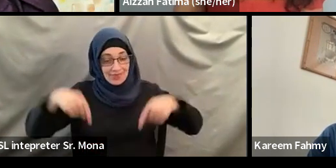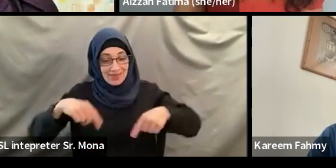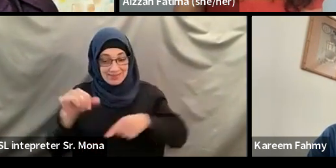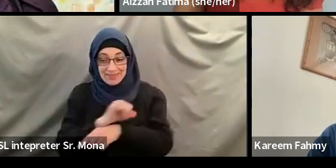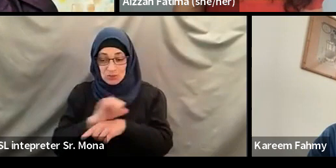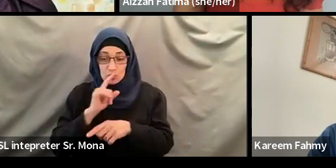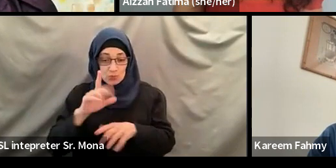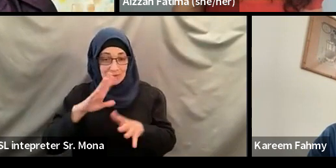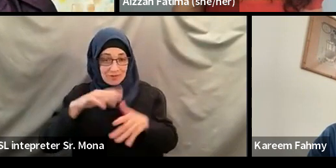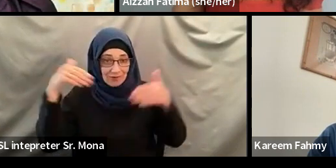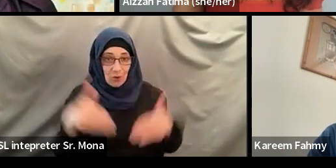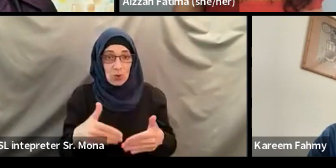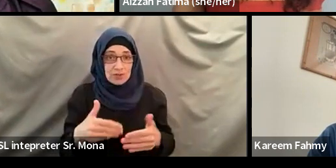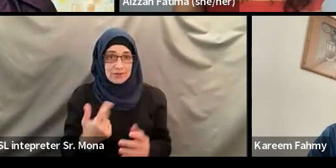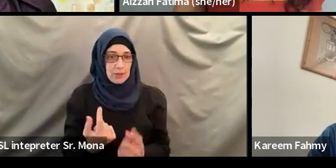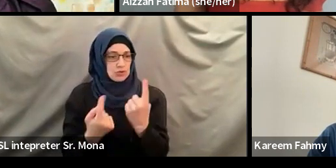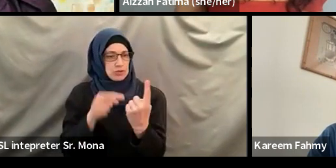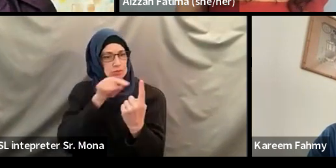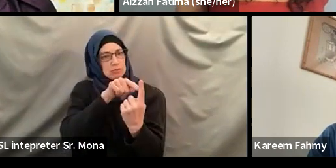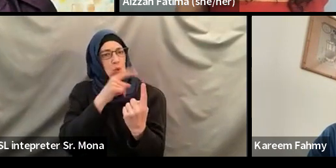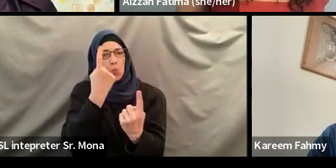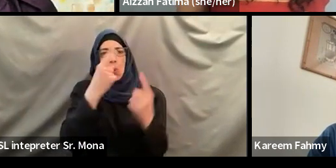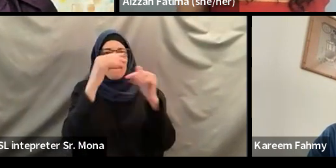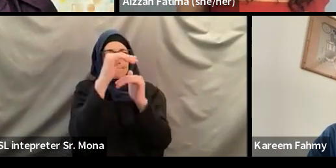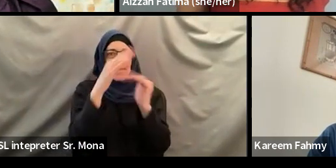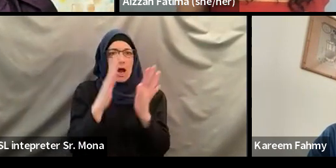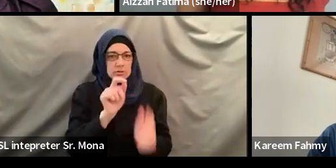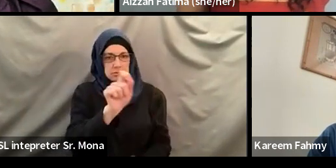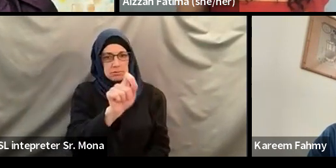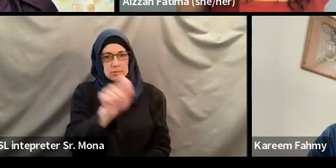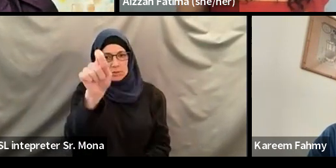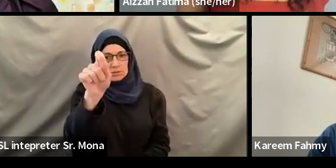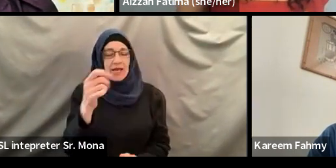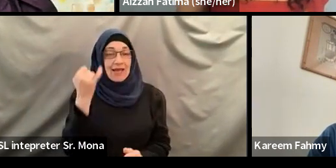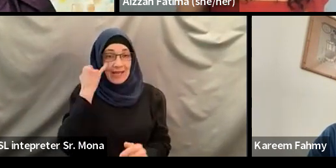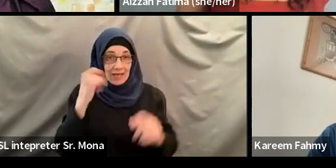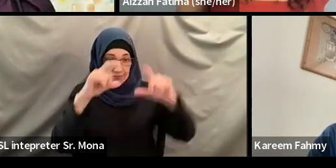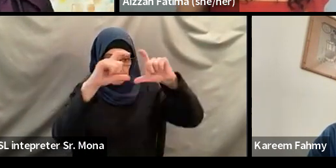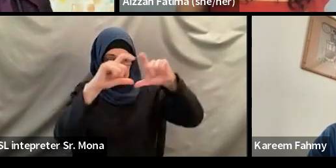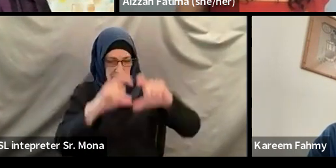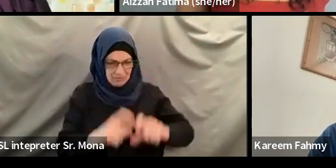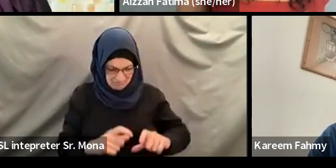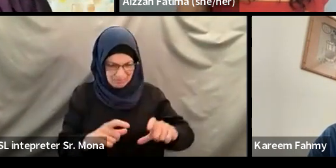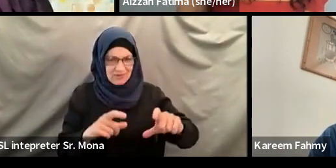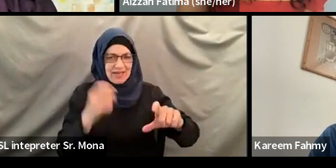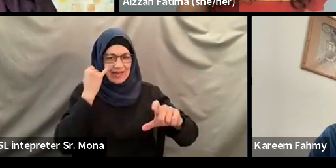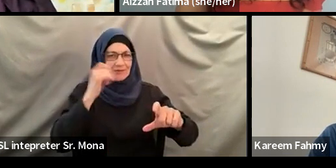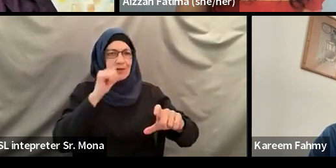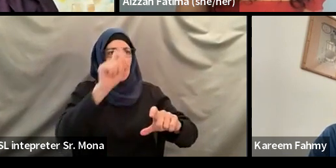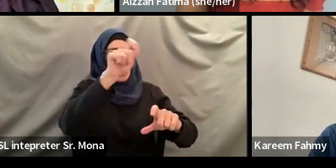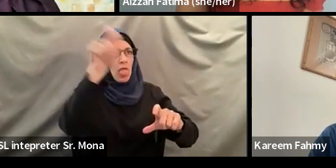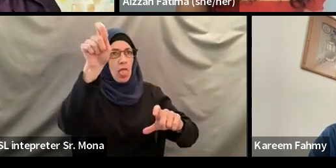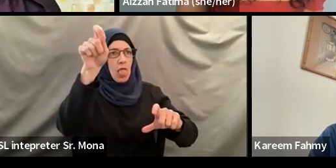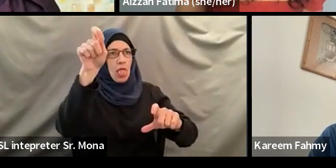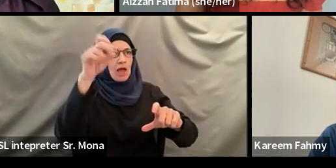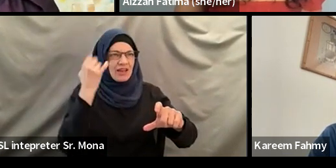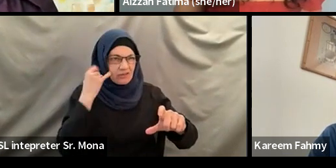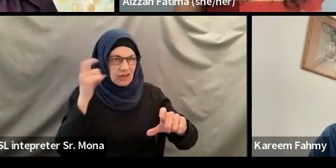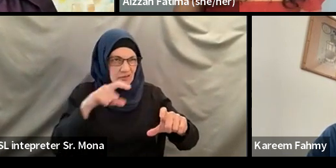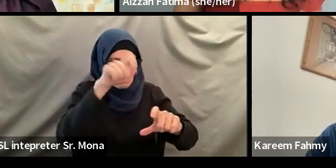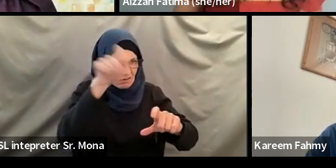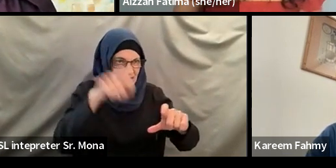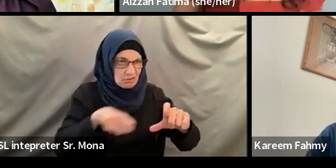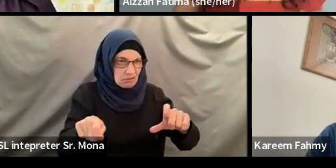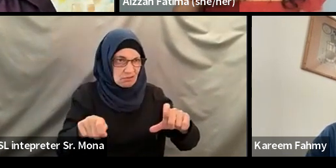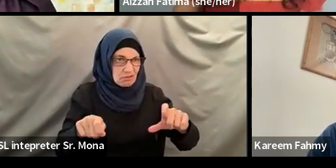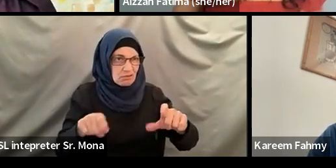on being like a single box. Like you got to check the single box. And if you don't, it's very easy to discard that person regardless of, you